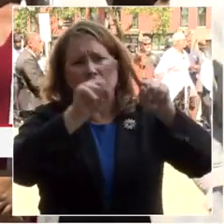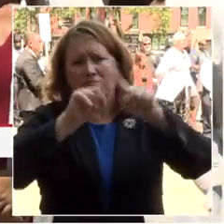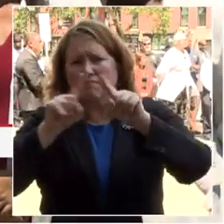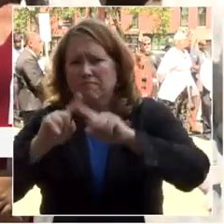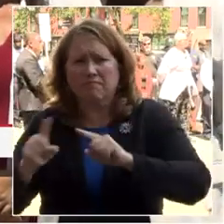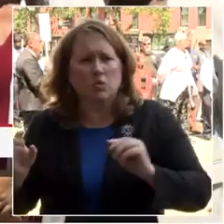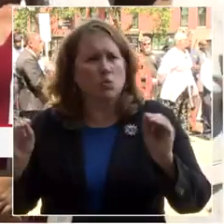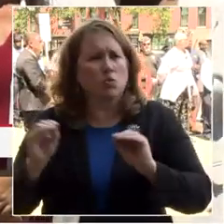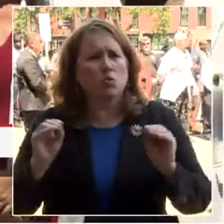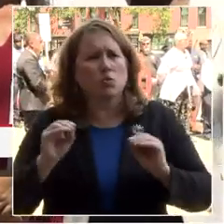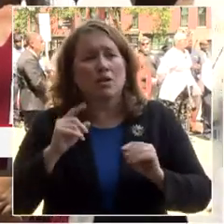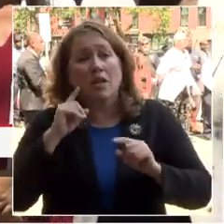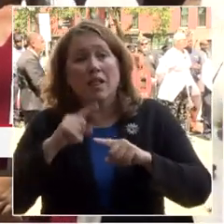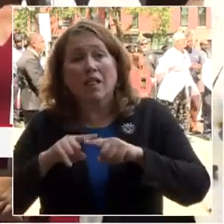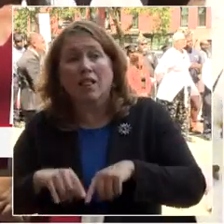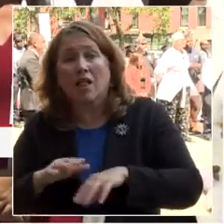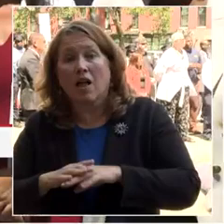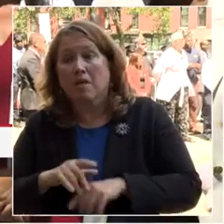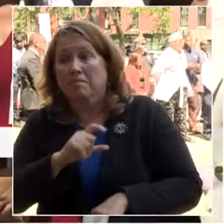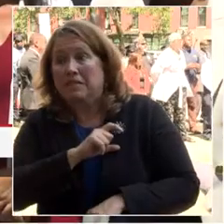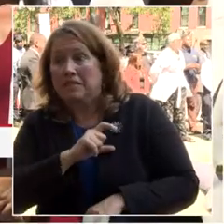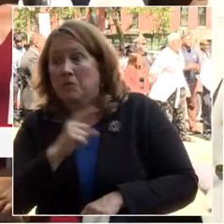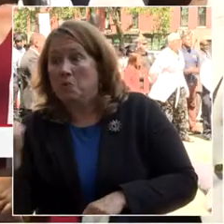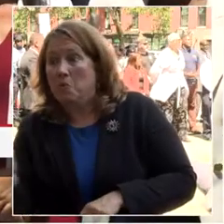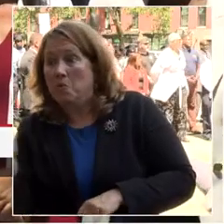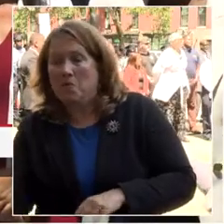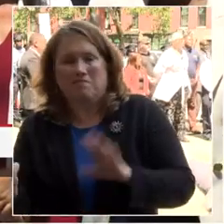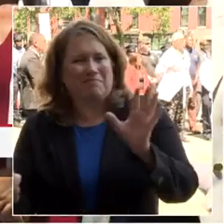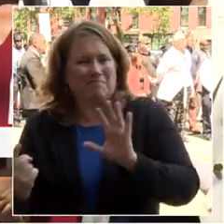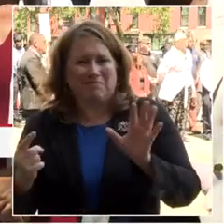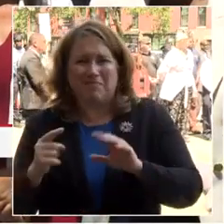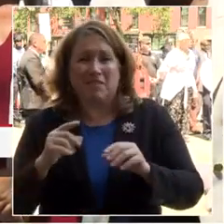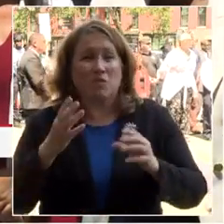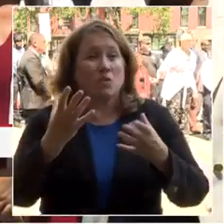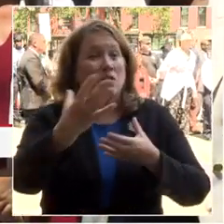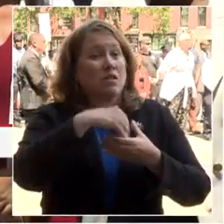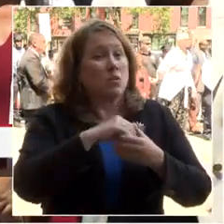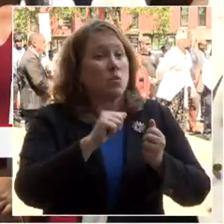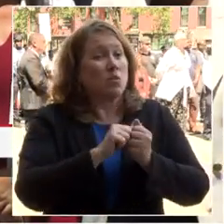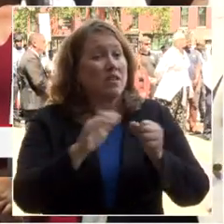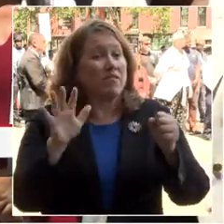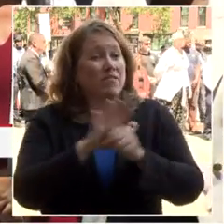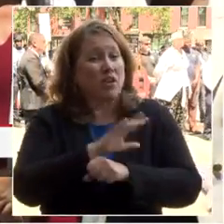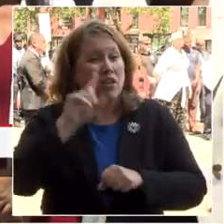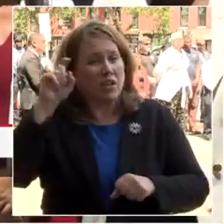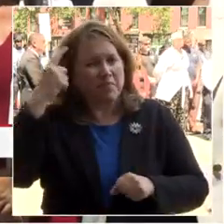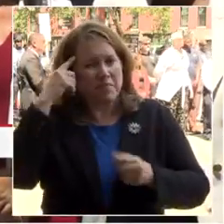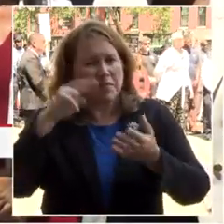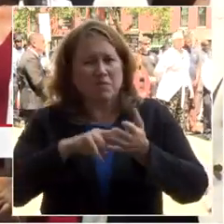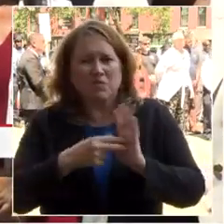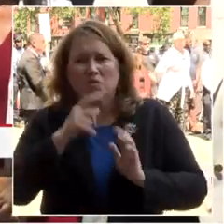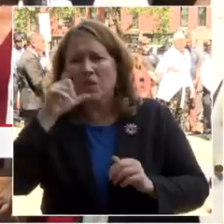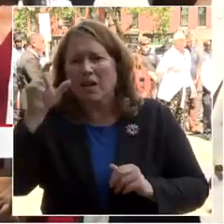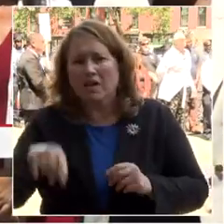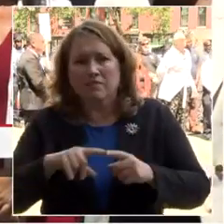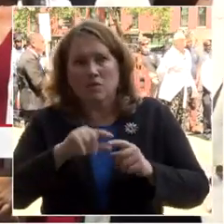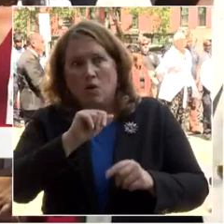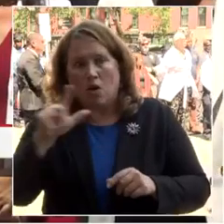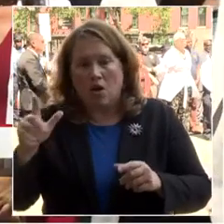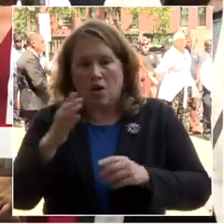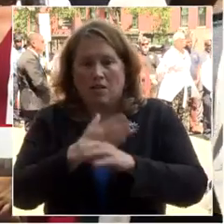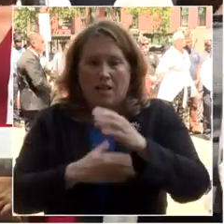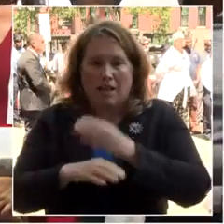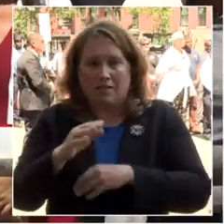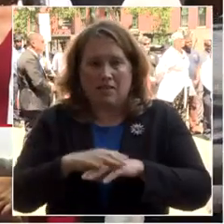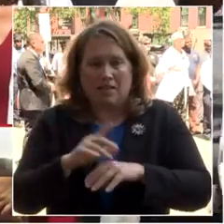Metropolitan Police Department to achieve this. So when you engage the entire government, you don't have to resort to all hands on deck every